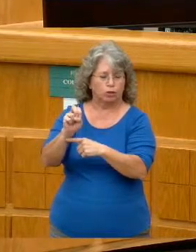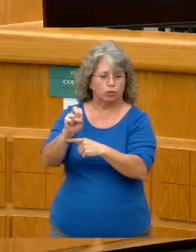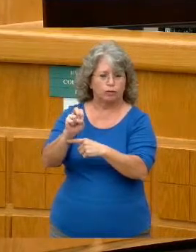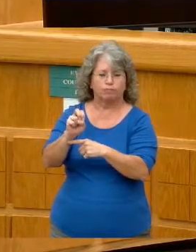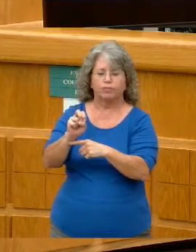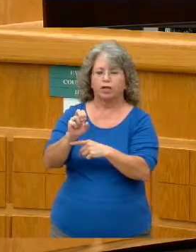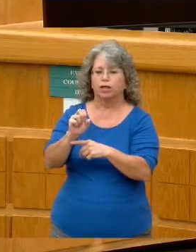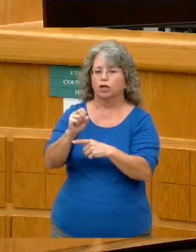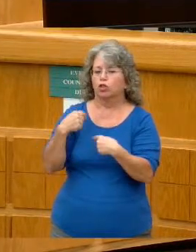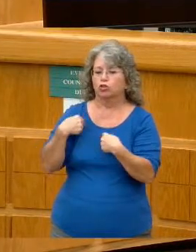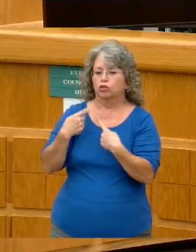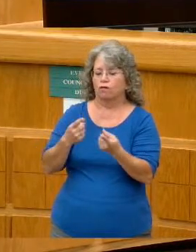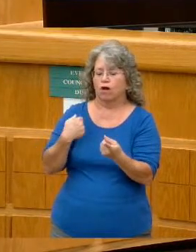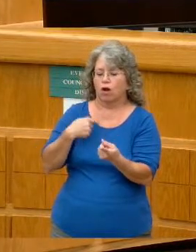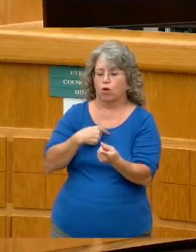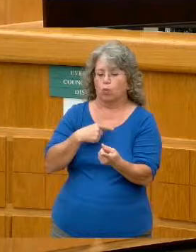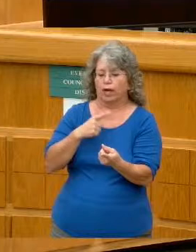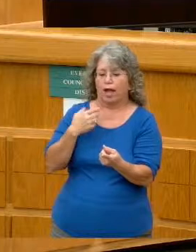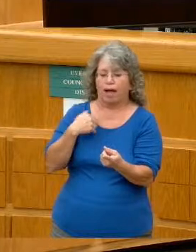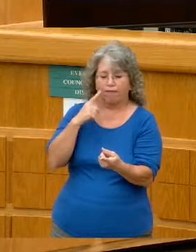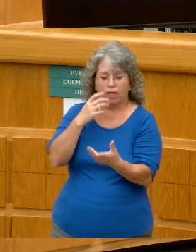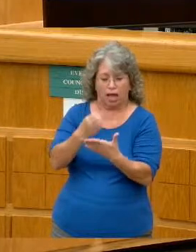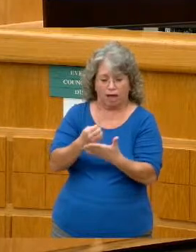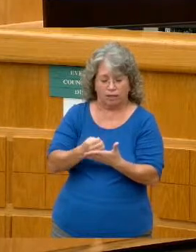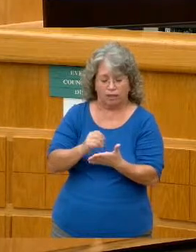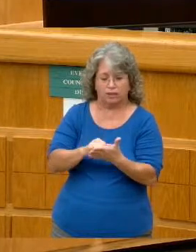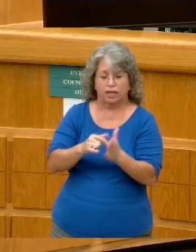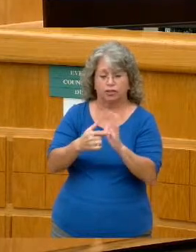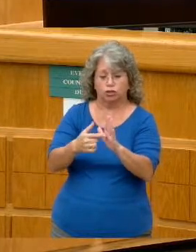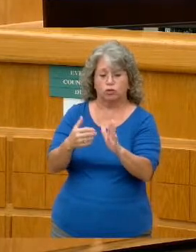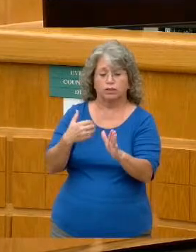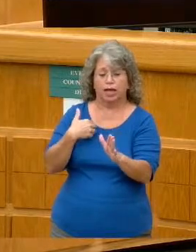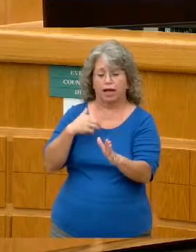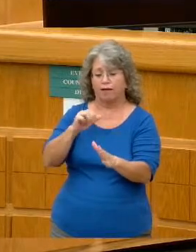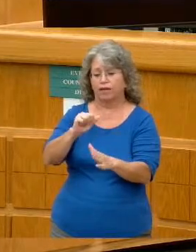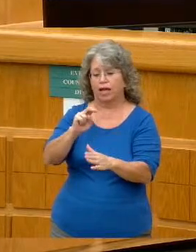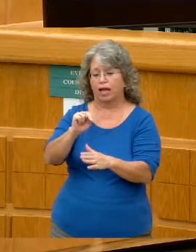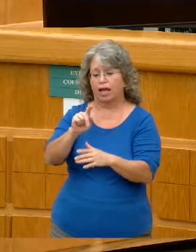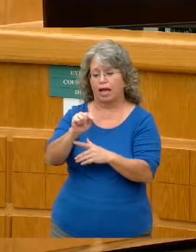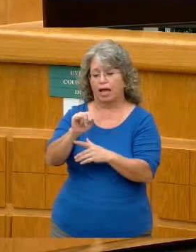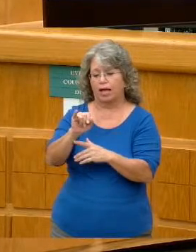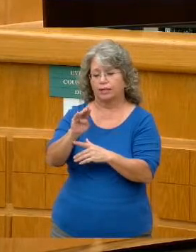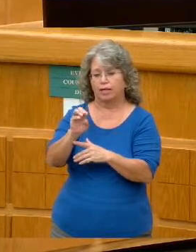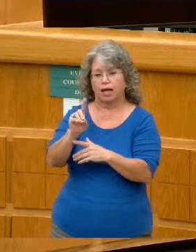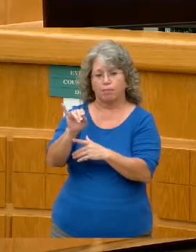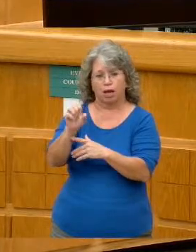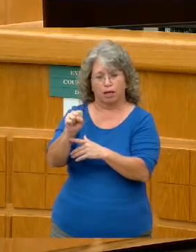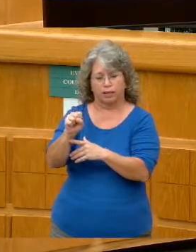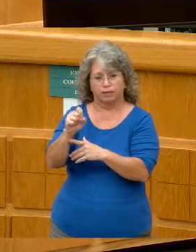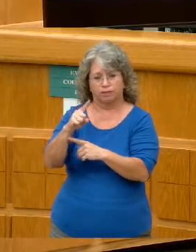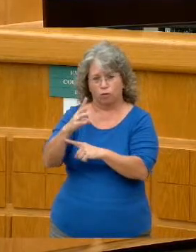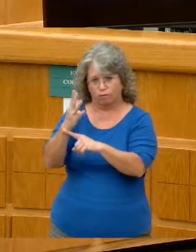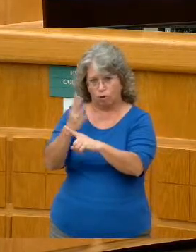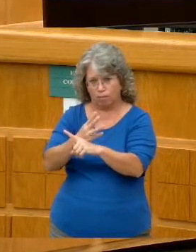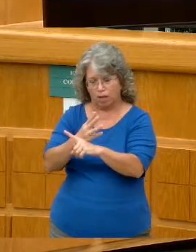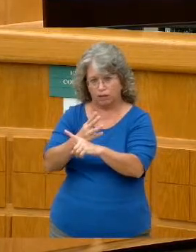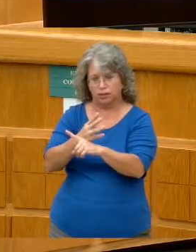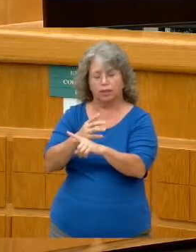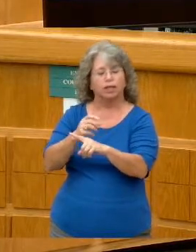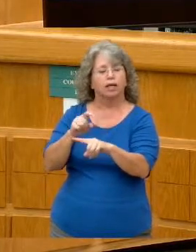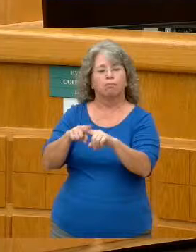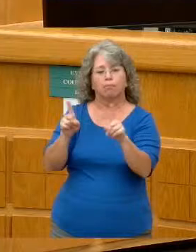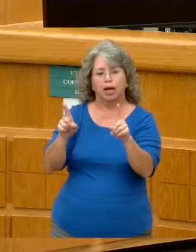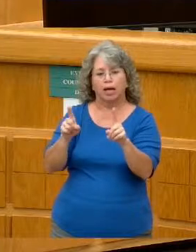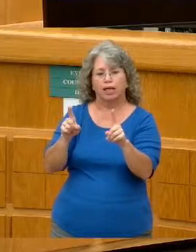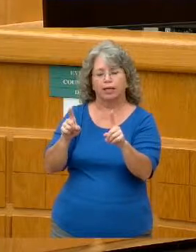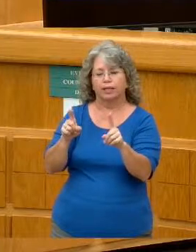till 4 months they have antibodies, but that doesn't mean that the antibodies won't last longer because we don't have enough